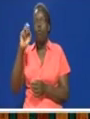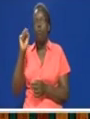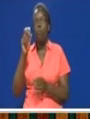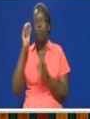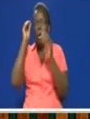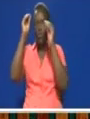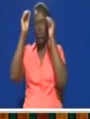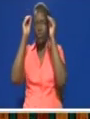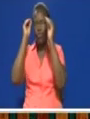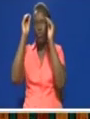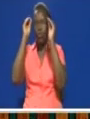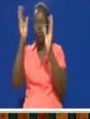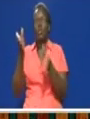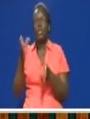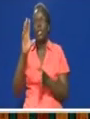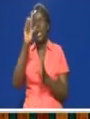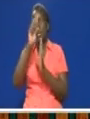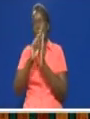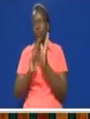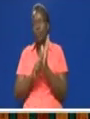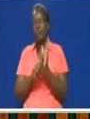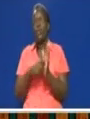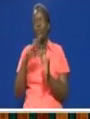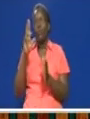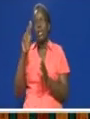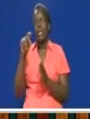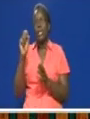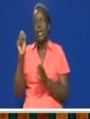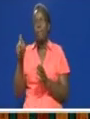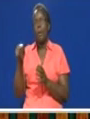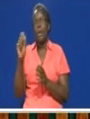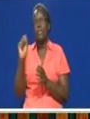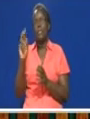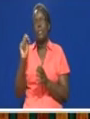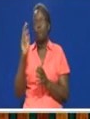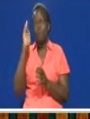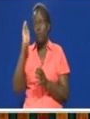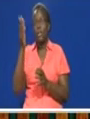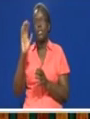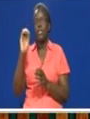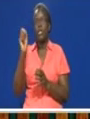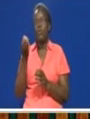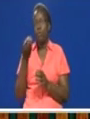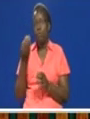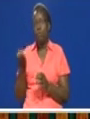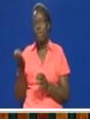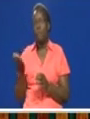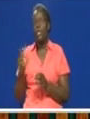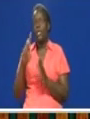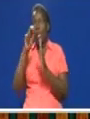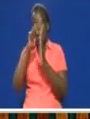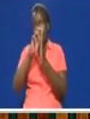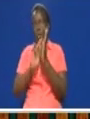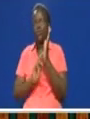is active. But in the passive voice, the focus is on the object, in this case, the lesson. So you will say,